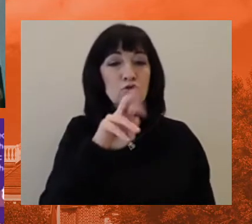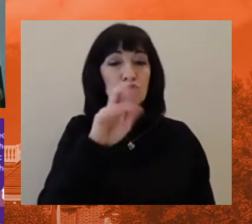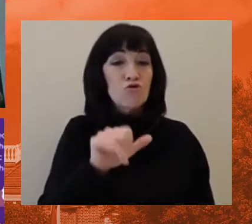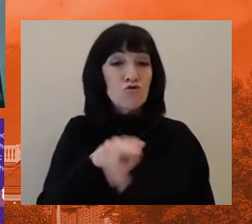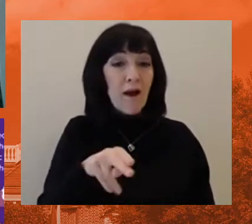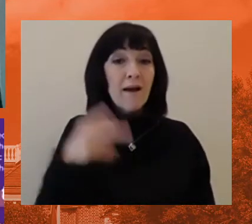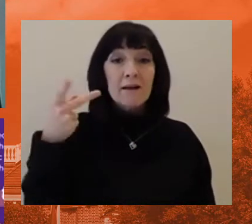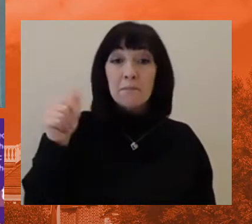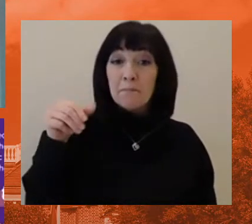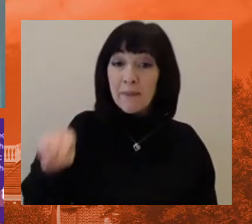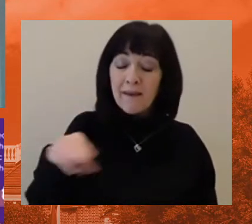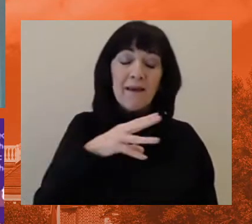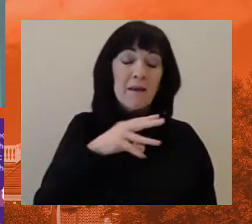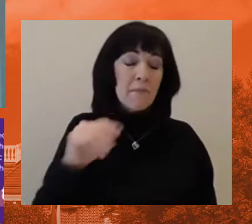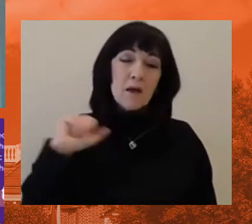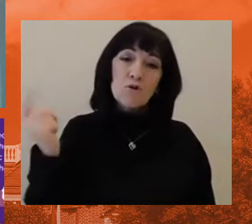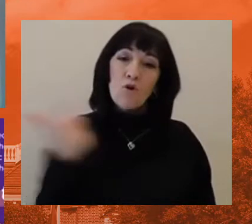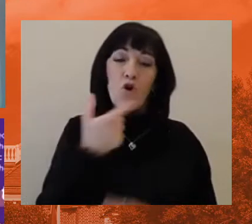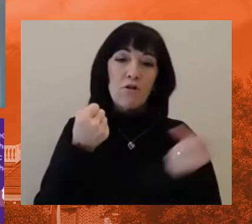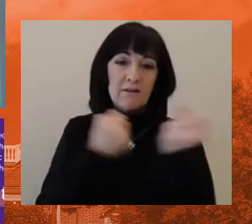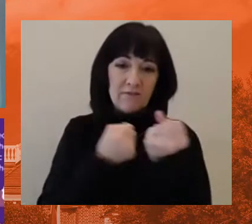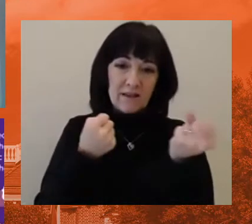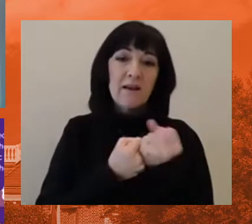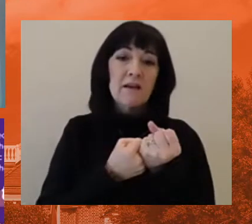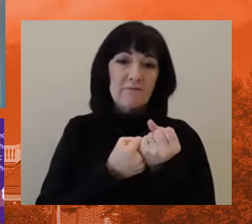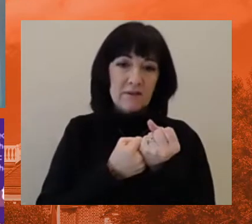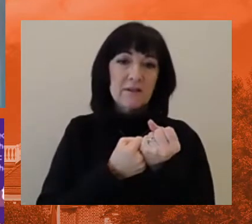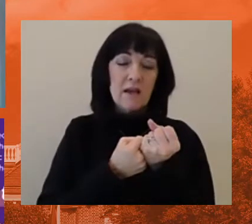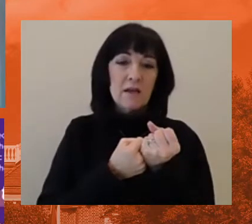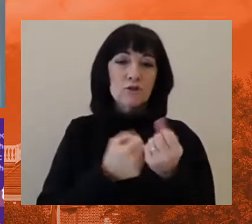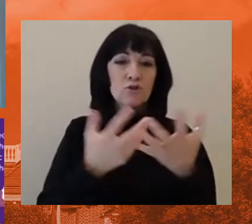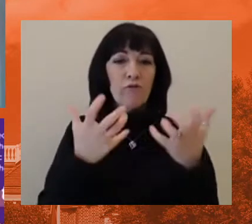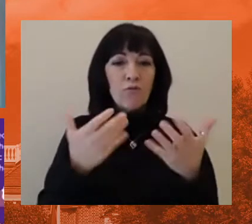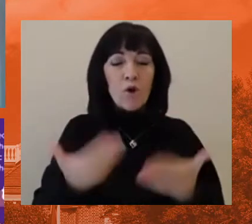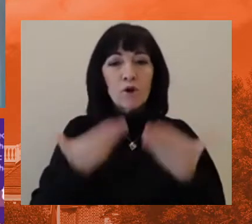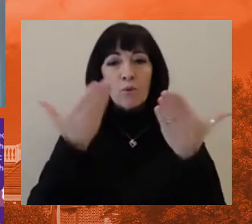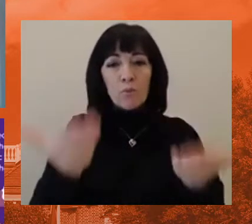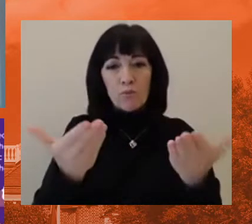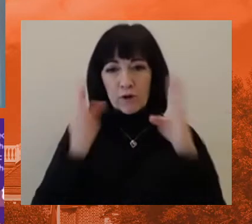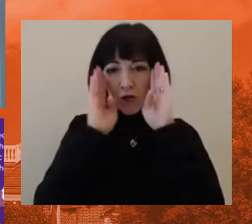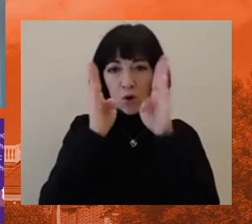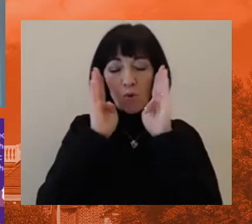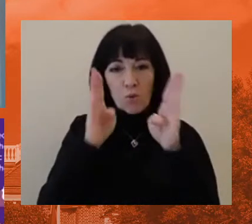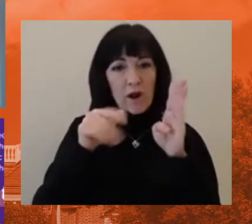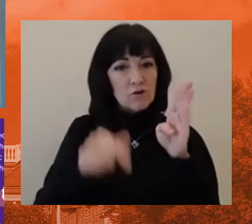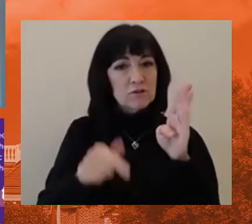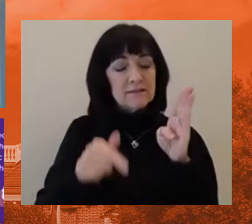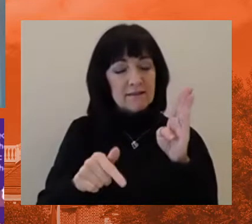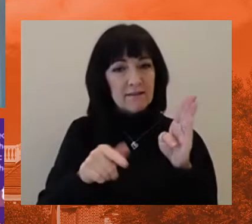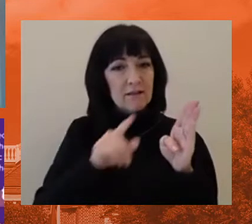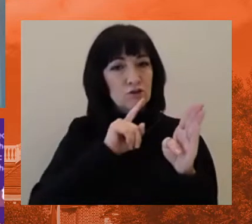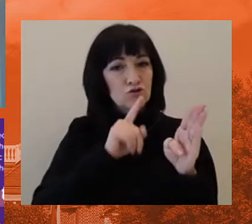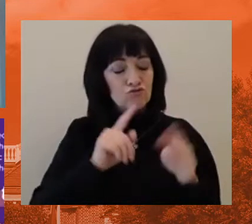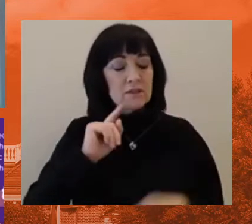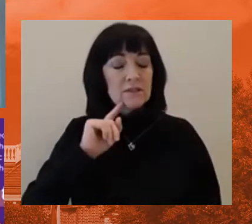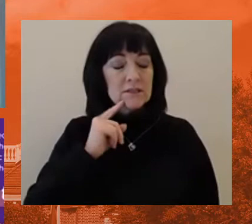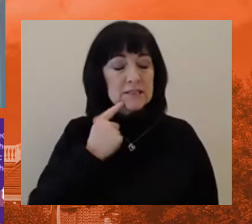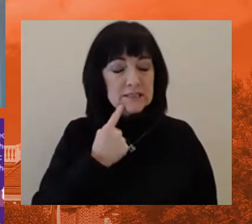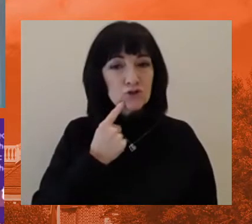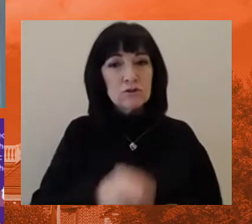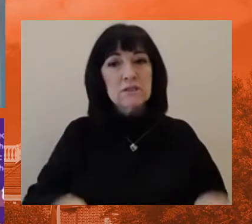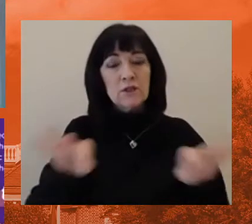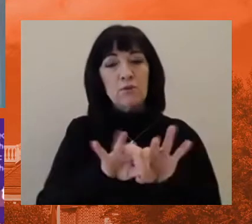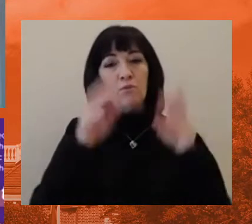of the advocates for bringing awareness to this vitally important issue. Teen Dating Violence Awareness Month provides